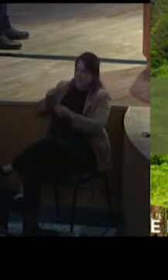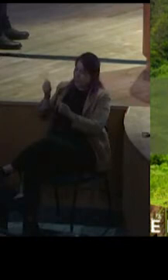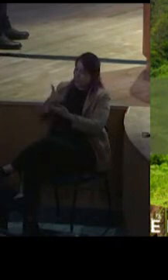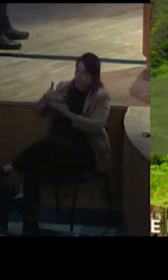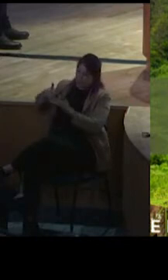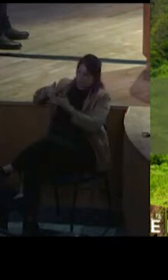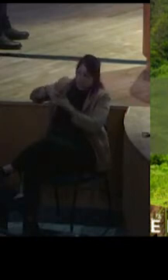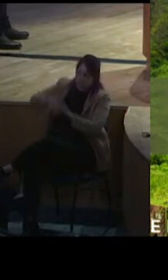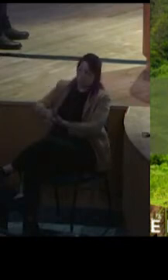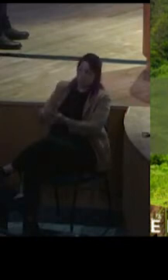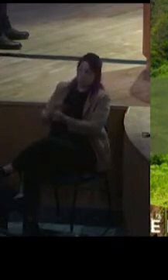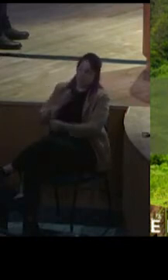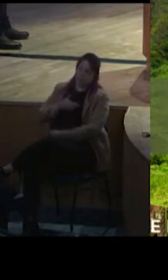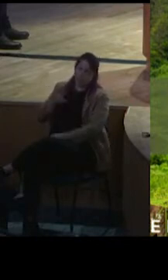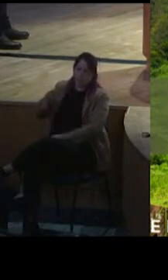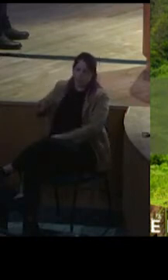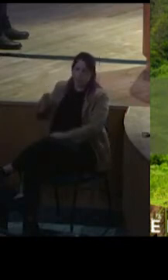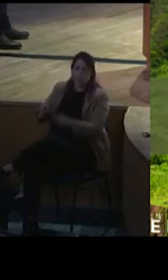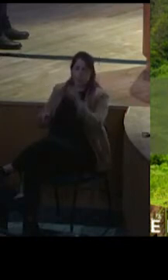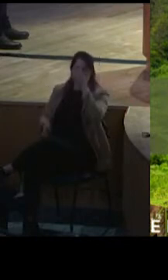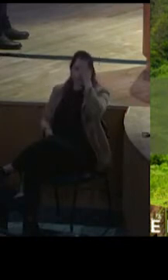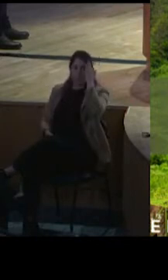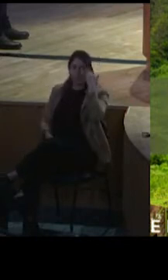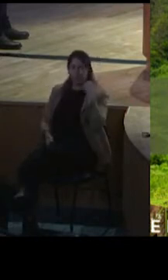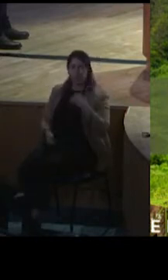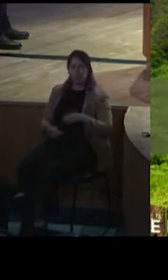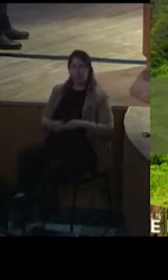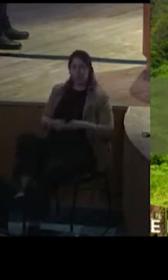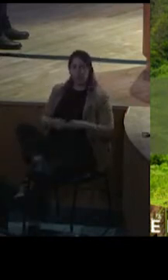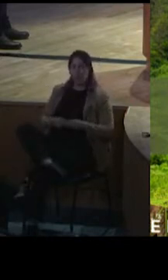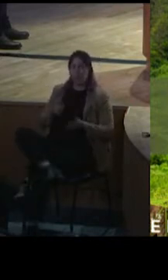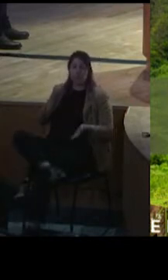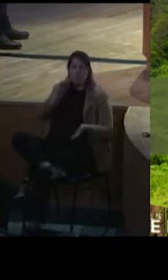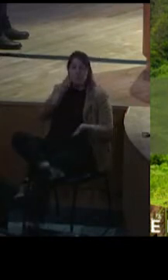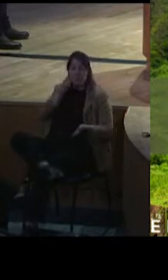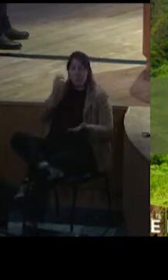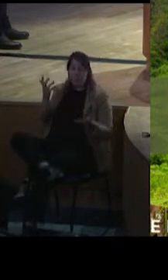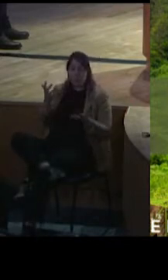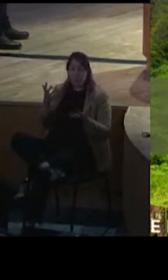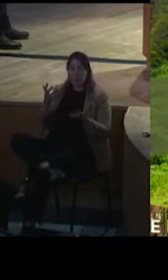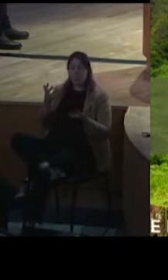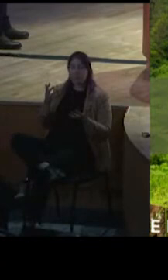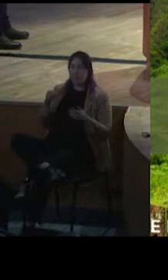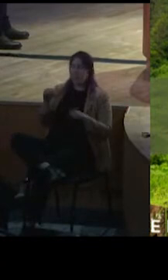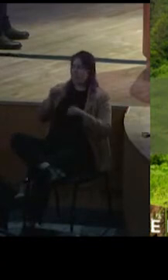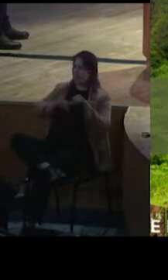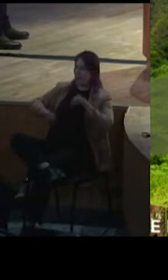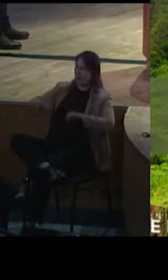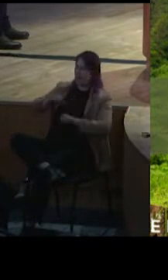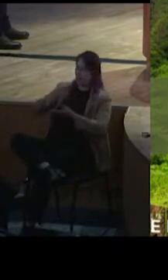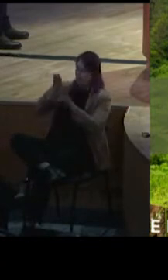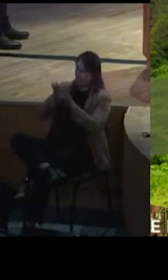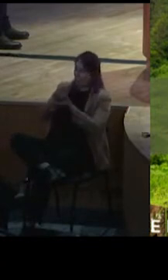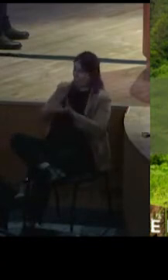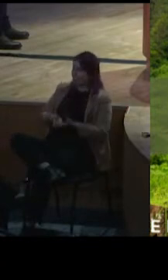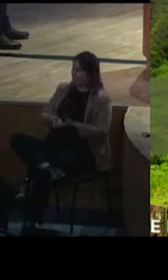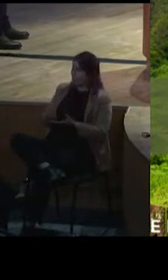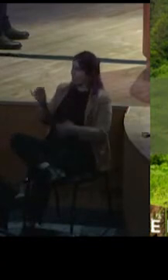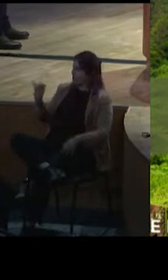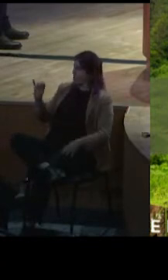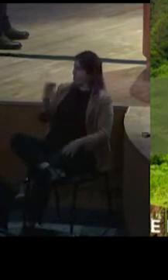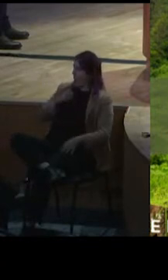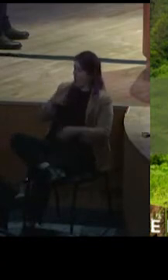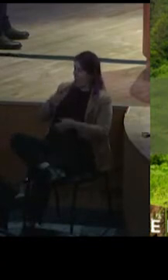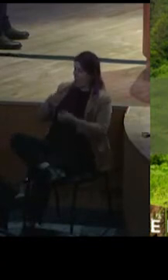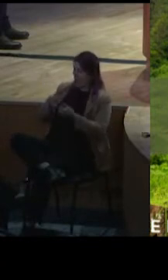people. The very unique and cool thing about it is it scientifically checks out for the most part. So it validates